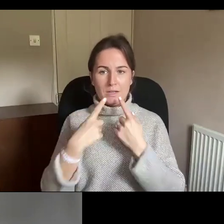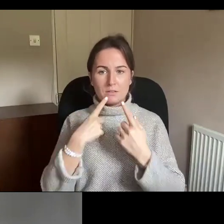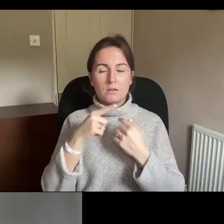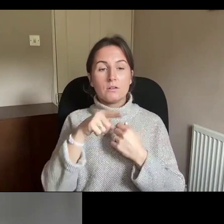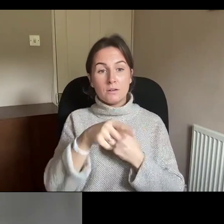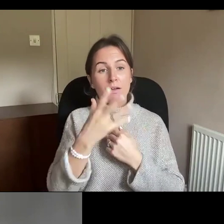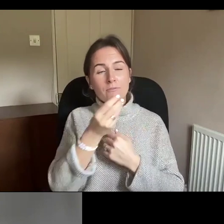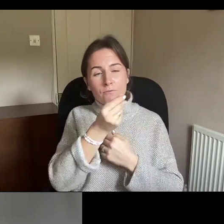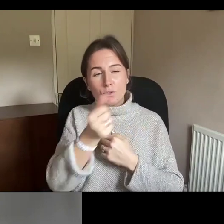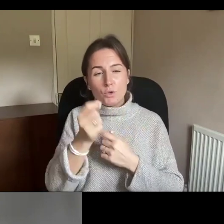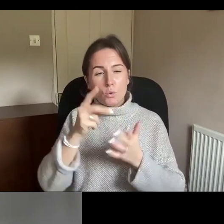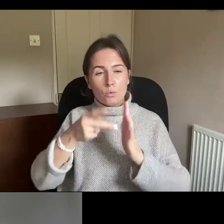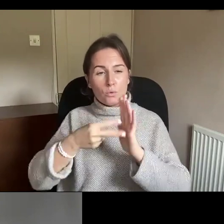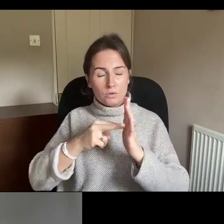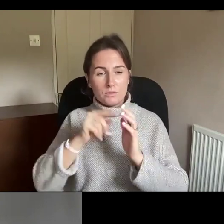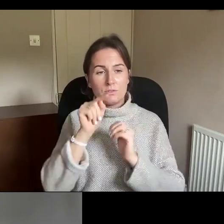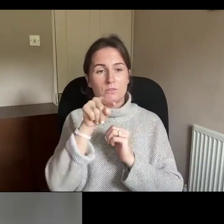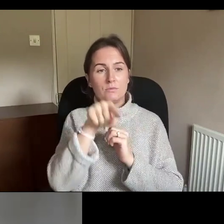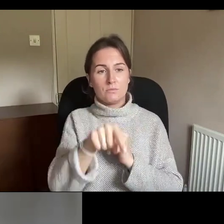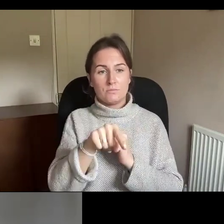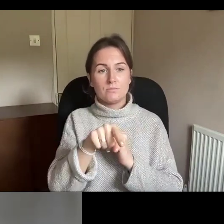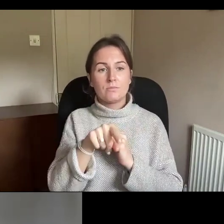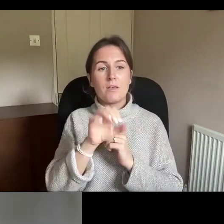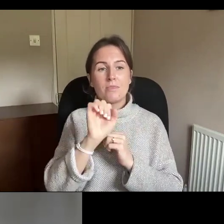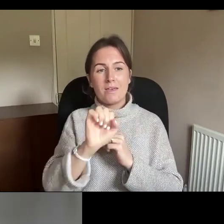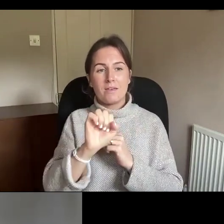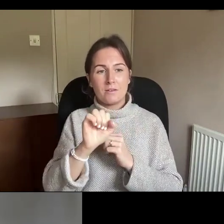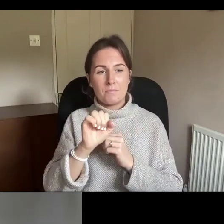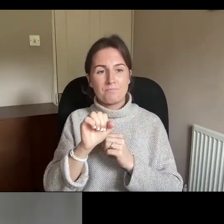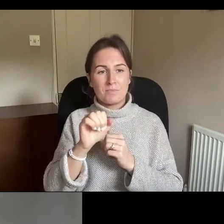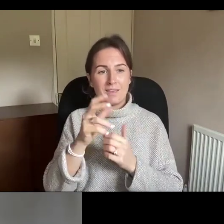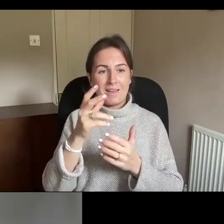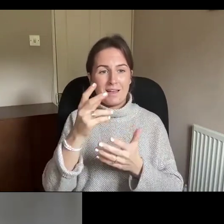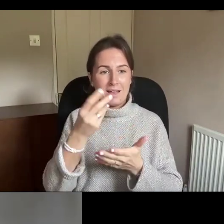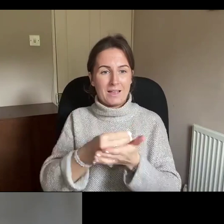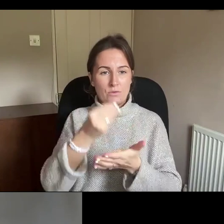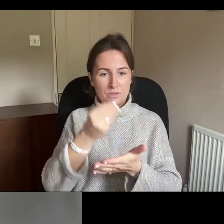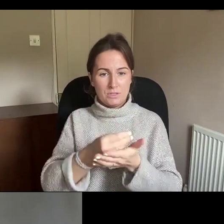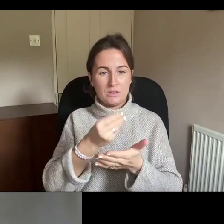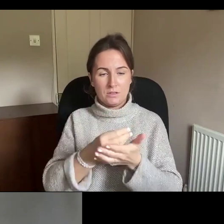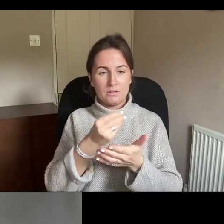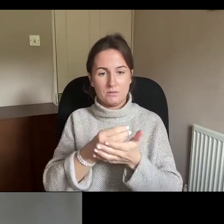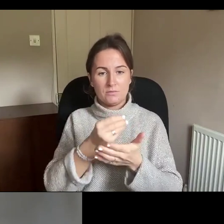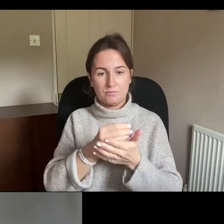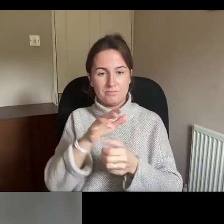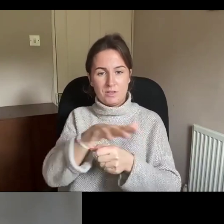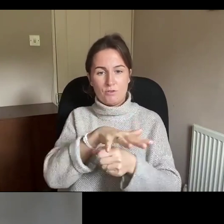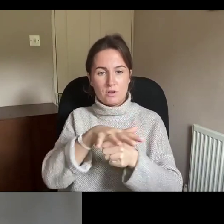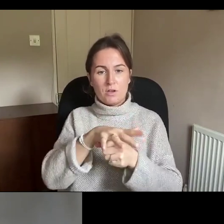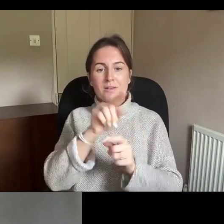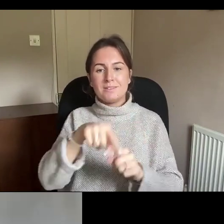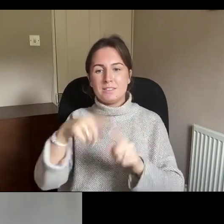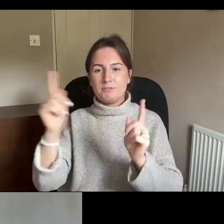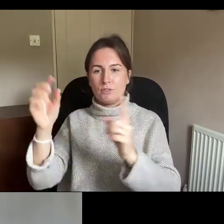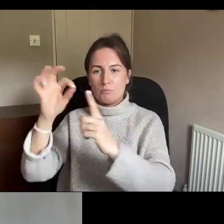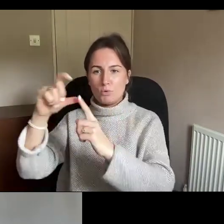few organisations, for example, whose accountable body or accounting body might be in a different postcode or a different local authority area to